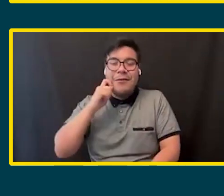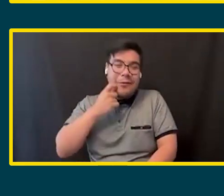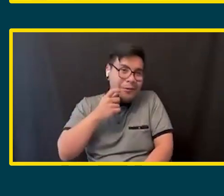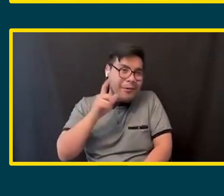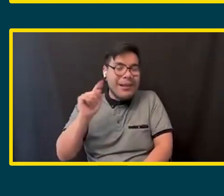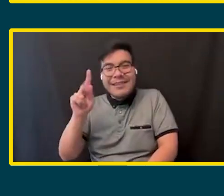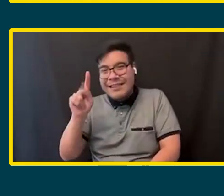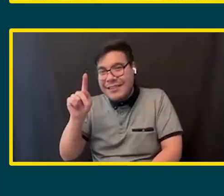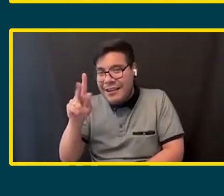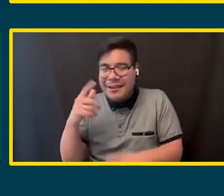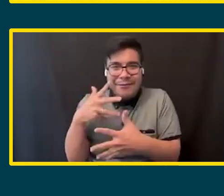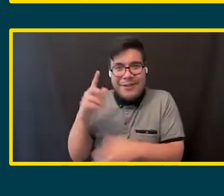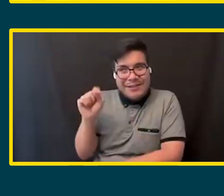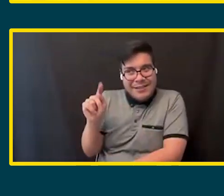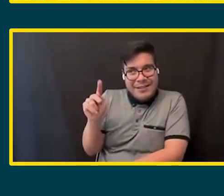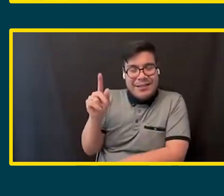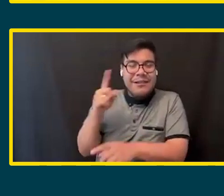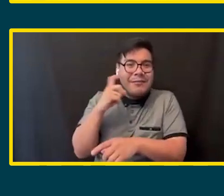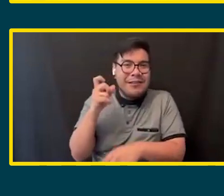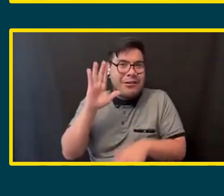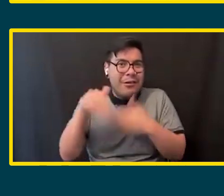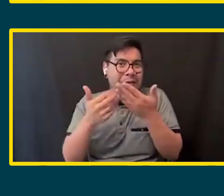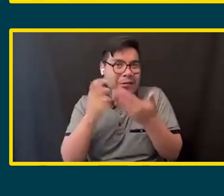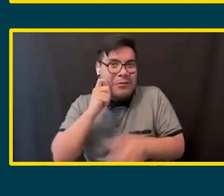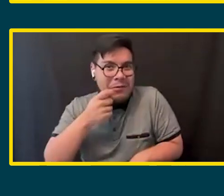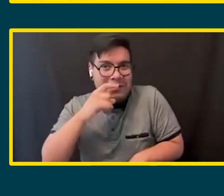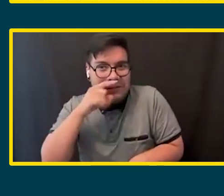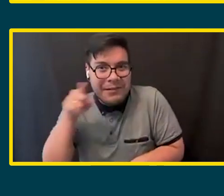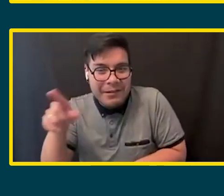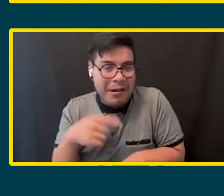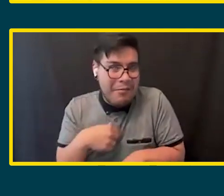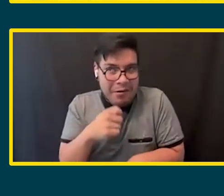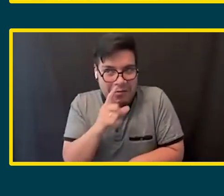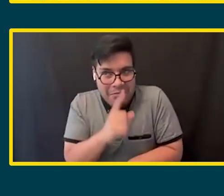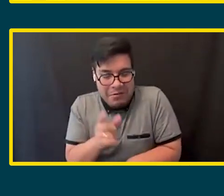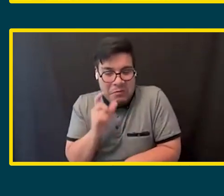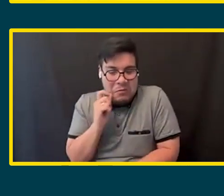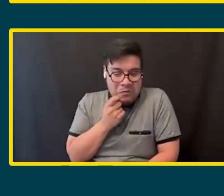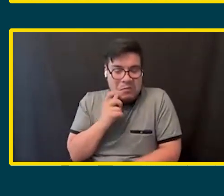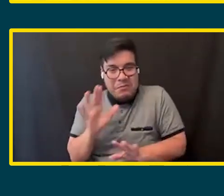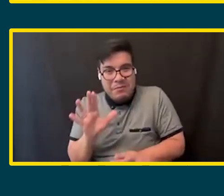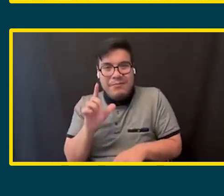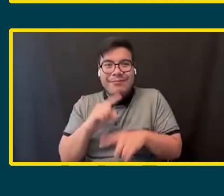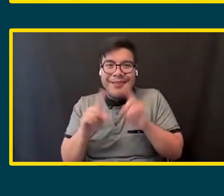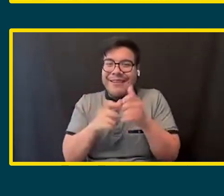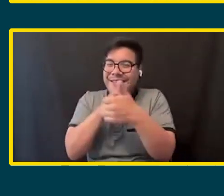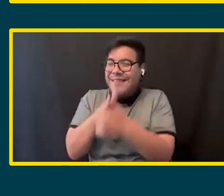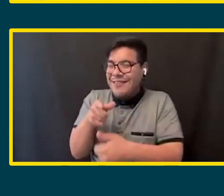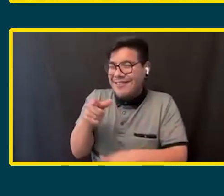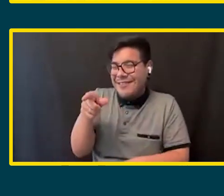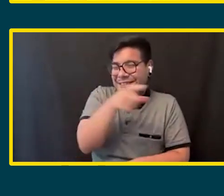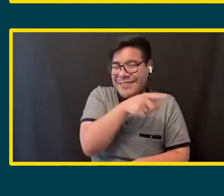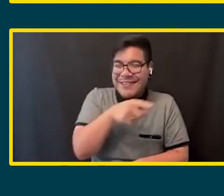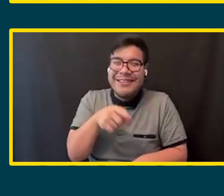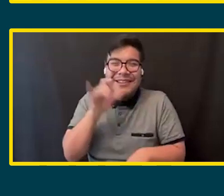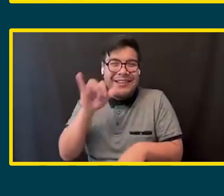I'm afraid of it because it's like all the cool kids are on it. I'm not that cool, but okay. To follow some of you, I'll get to TikTok. That's what Riley said.